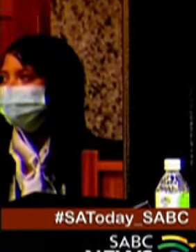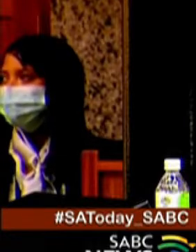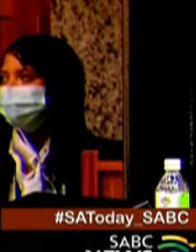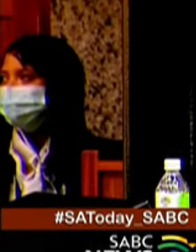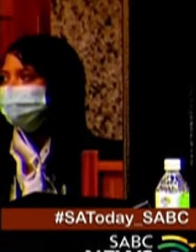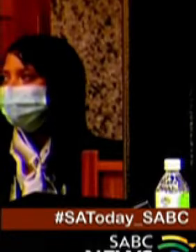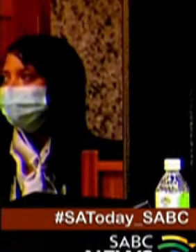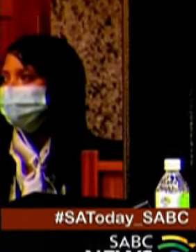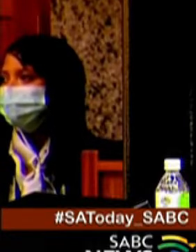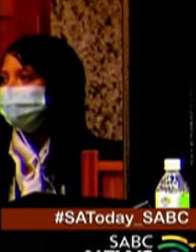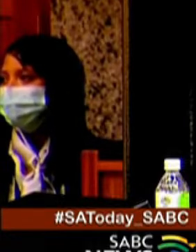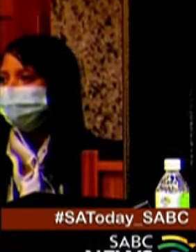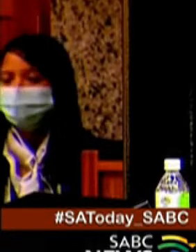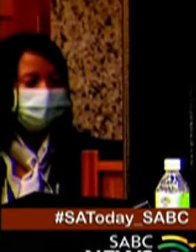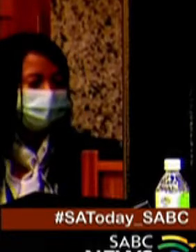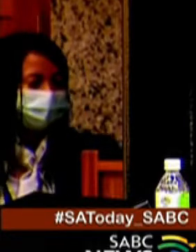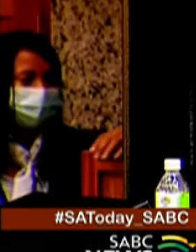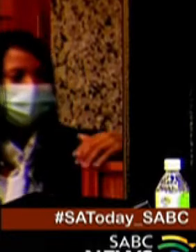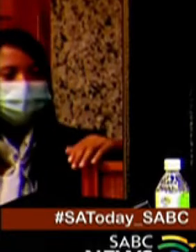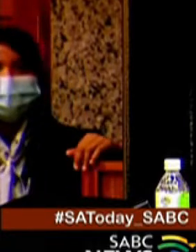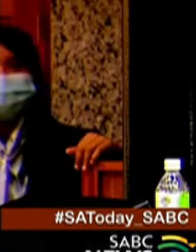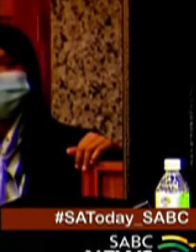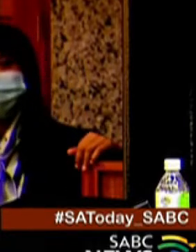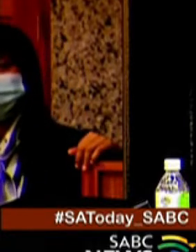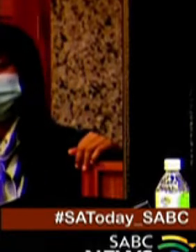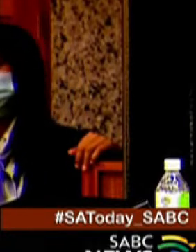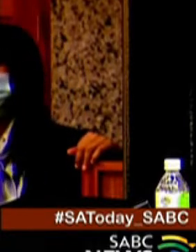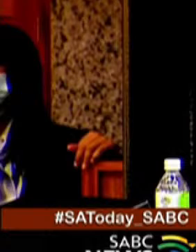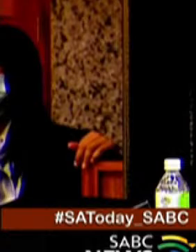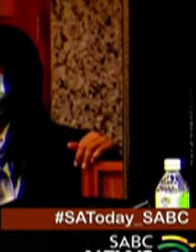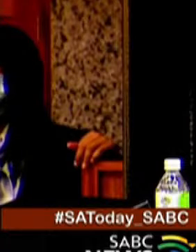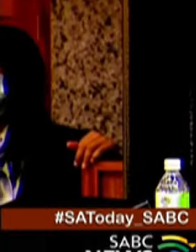You haven't sweated enough. We'd like to bring you back.